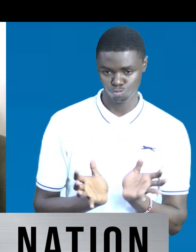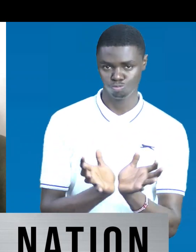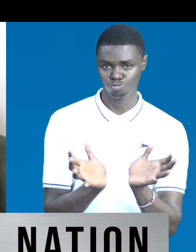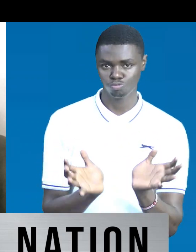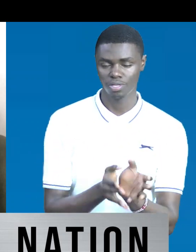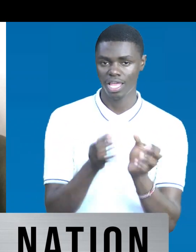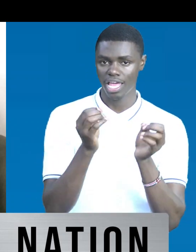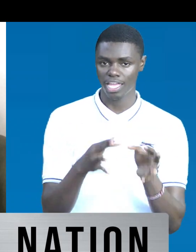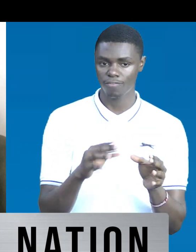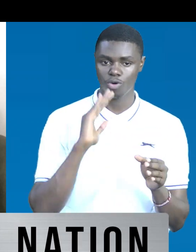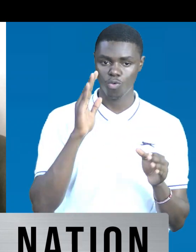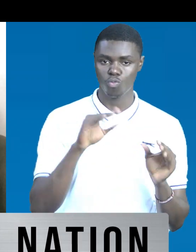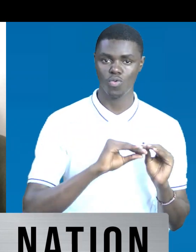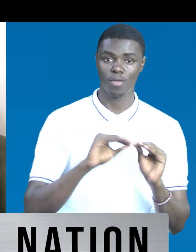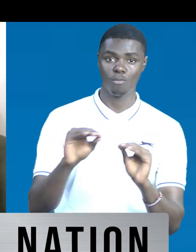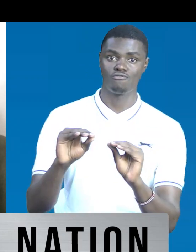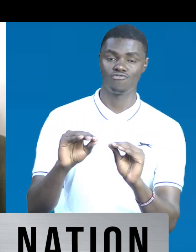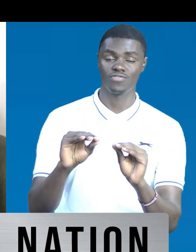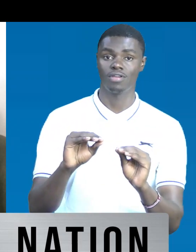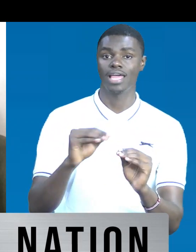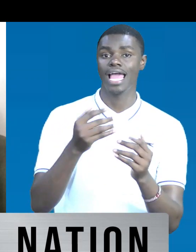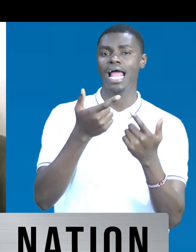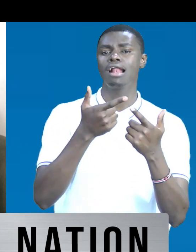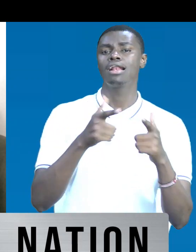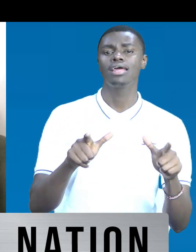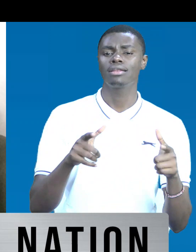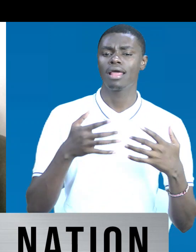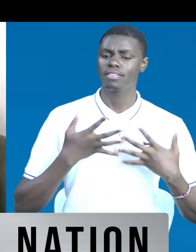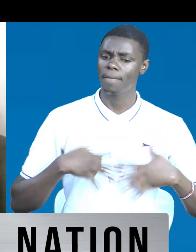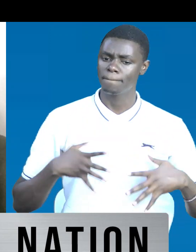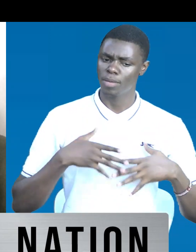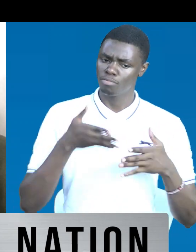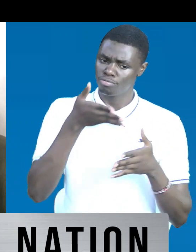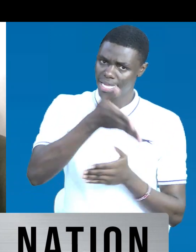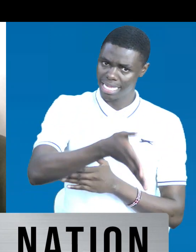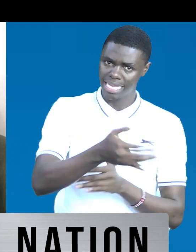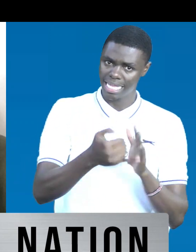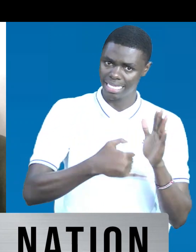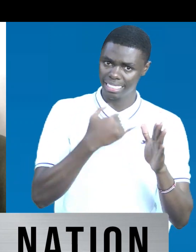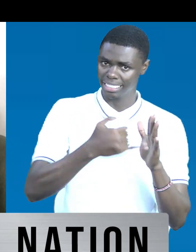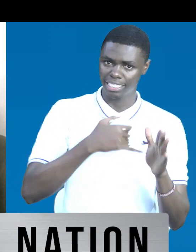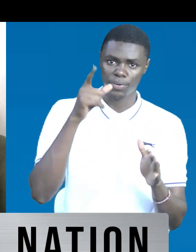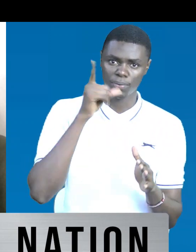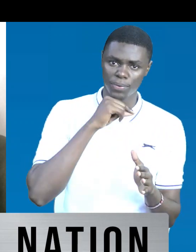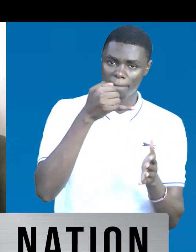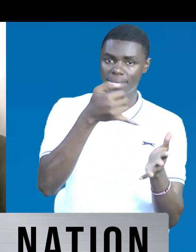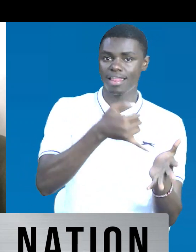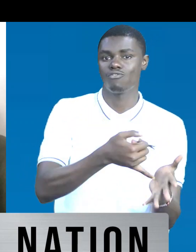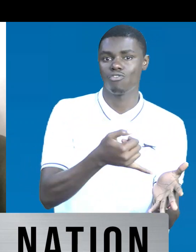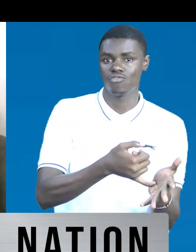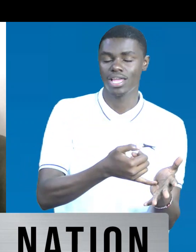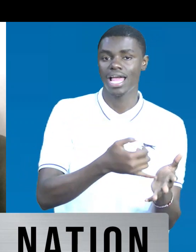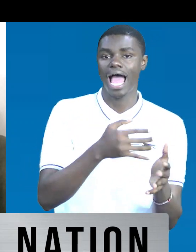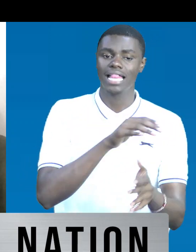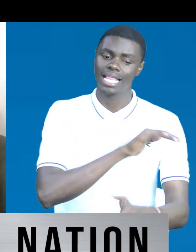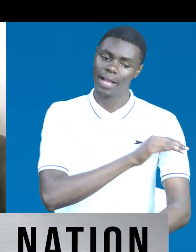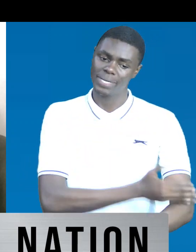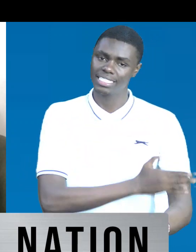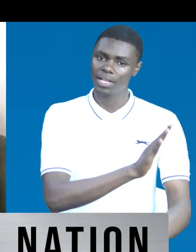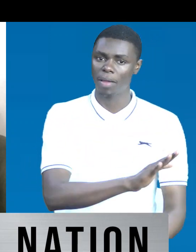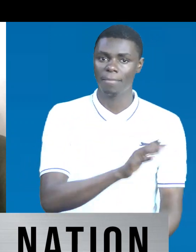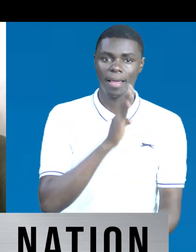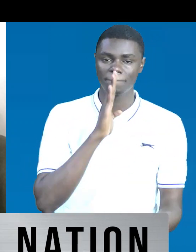if we're going to move, let's not let the people that are already in this industry be involved. Let their capacities